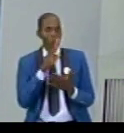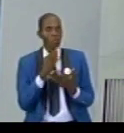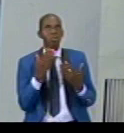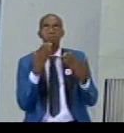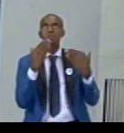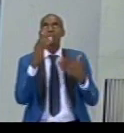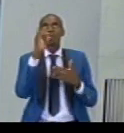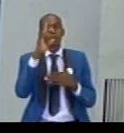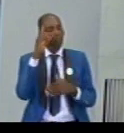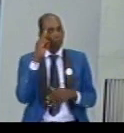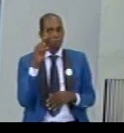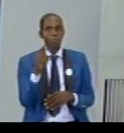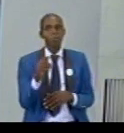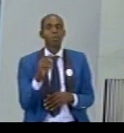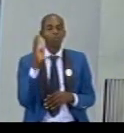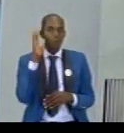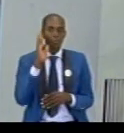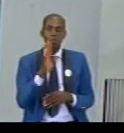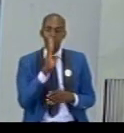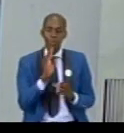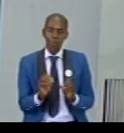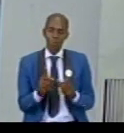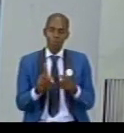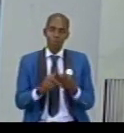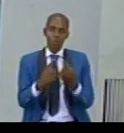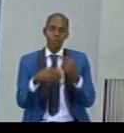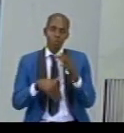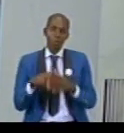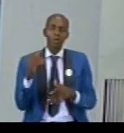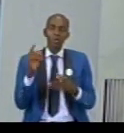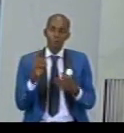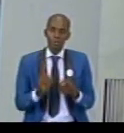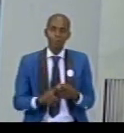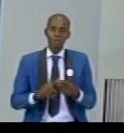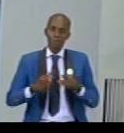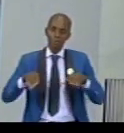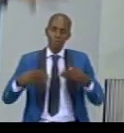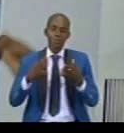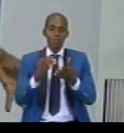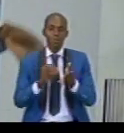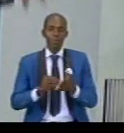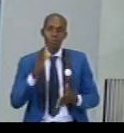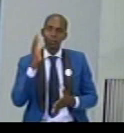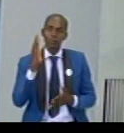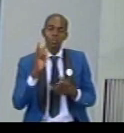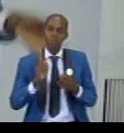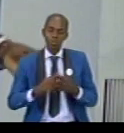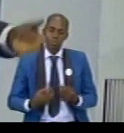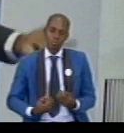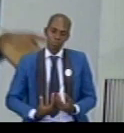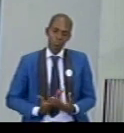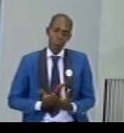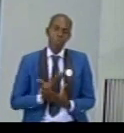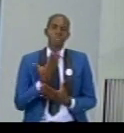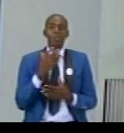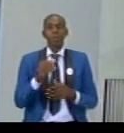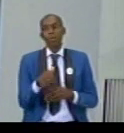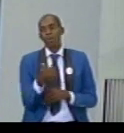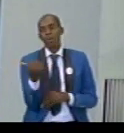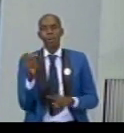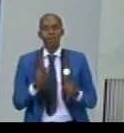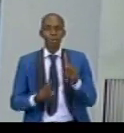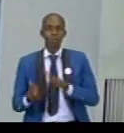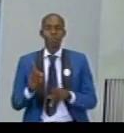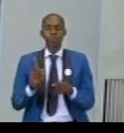Counselors, you have gone, you are in the midst of the people, I suppose. Check up all those who are lying down, sick. Tell them to rise